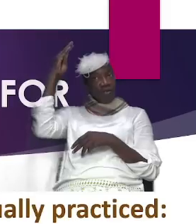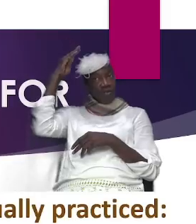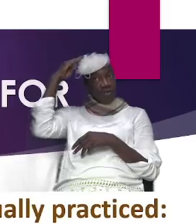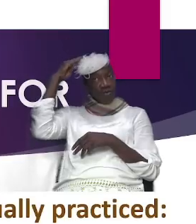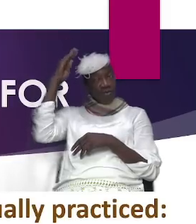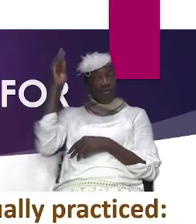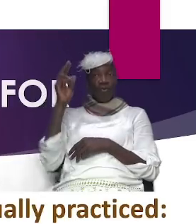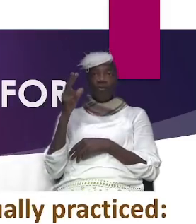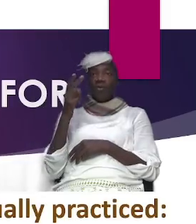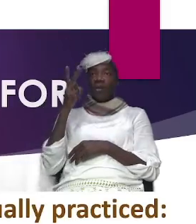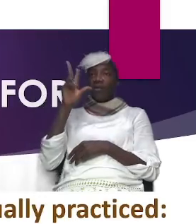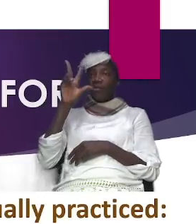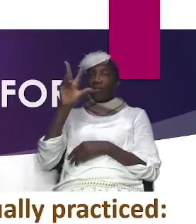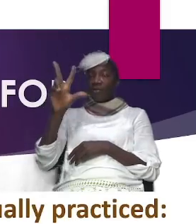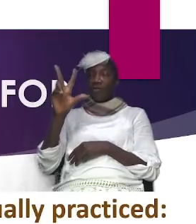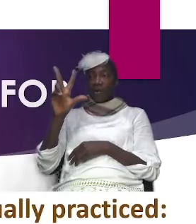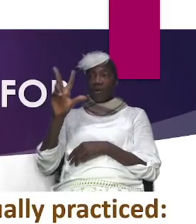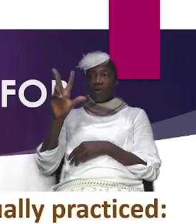that they